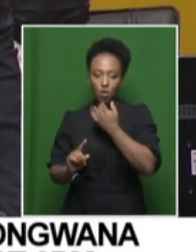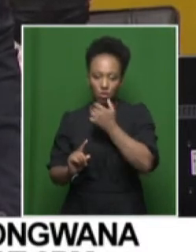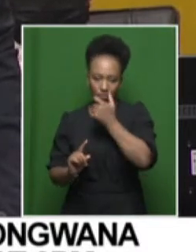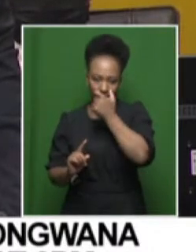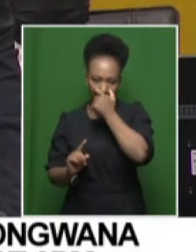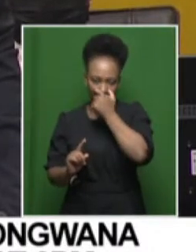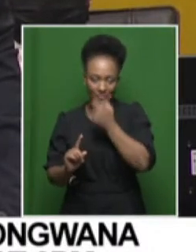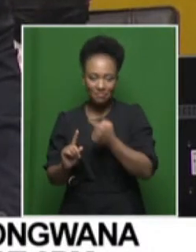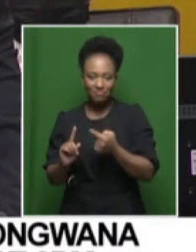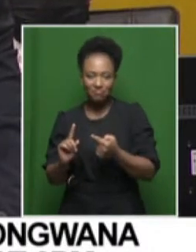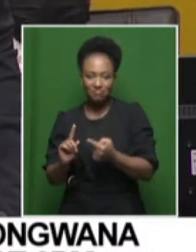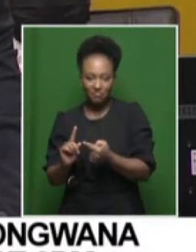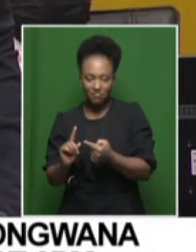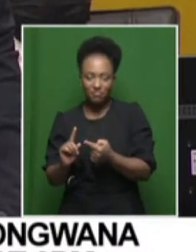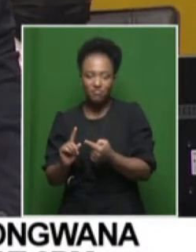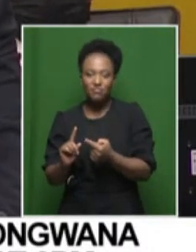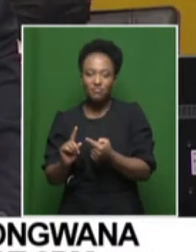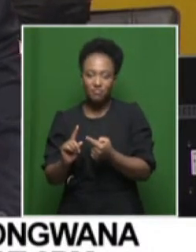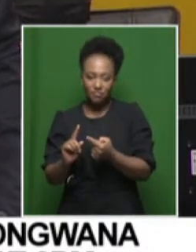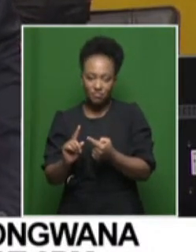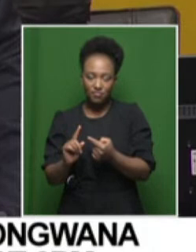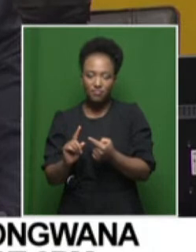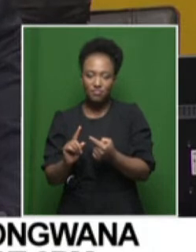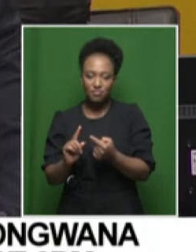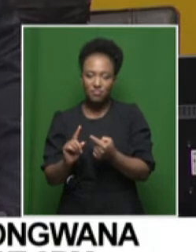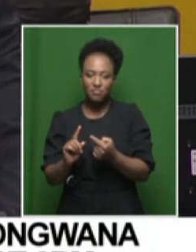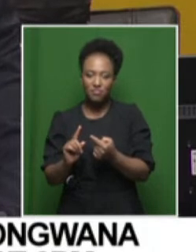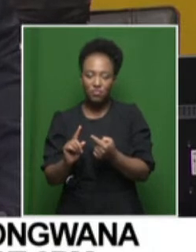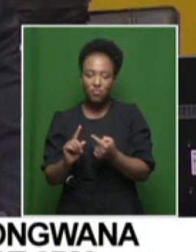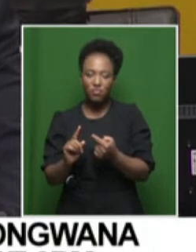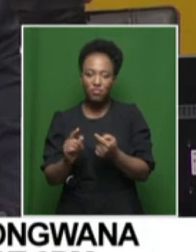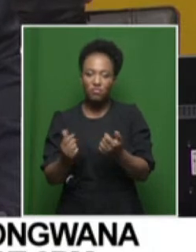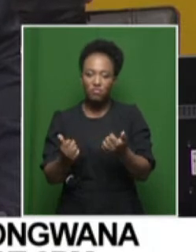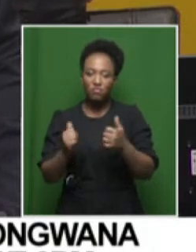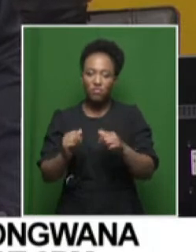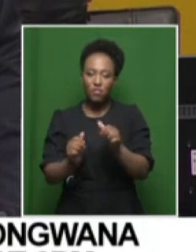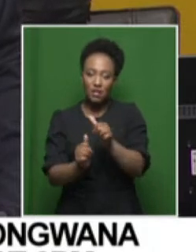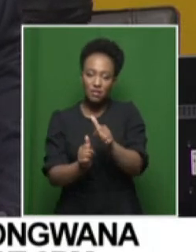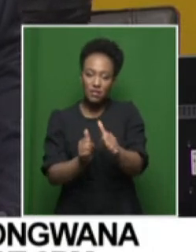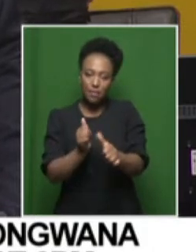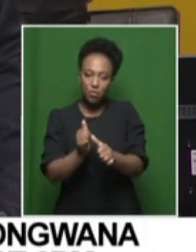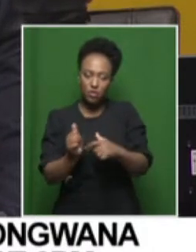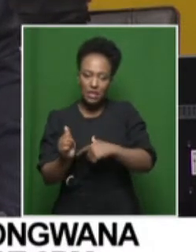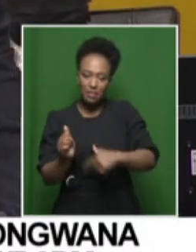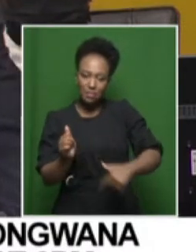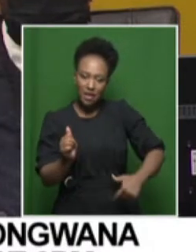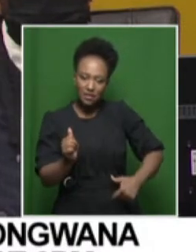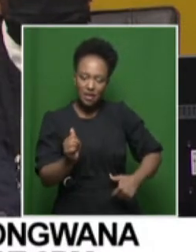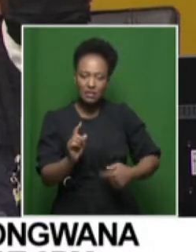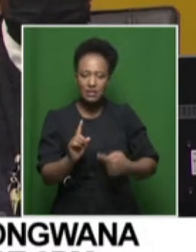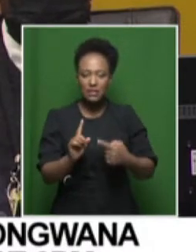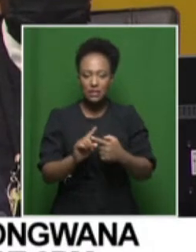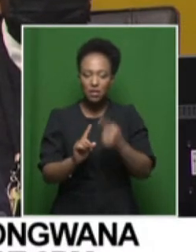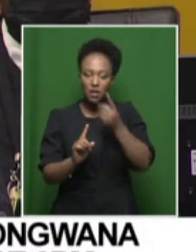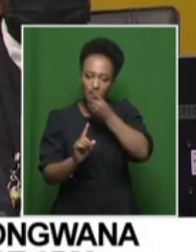Ramaphosa, His Excellency, the Deputy President, Mr. David